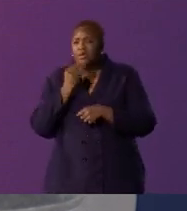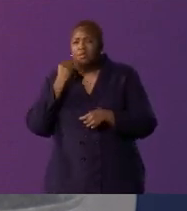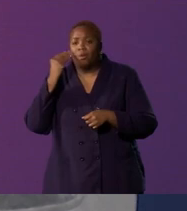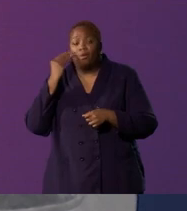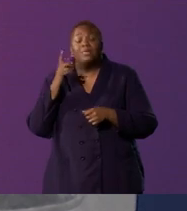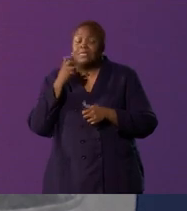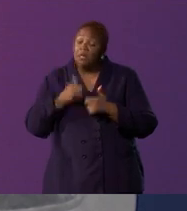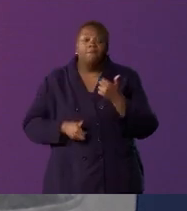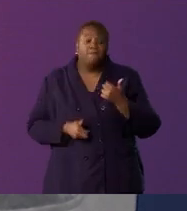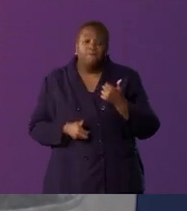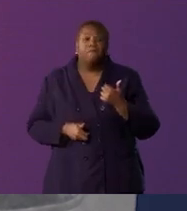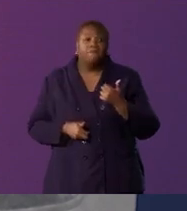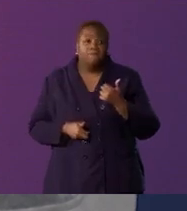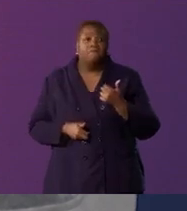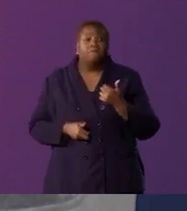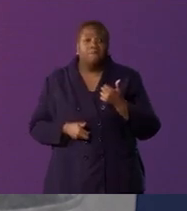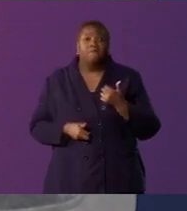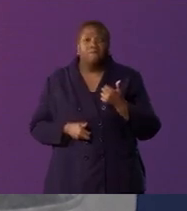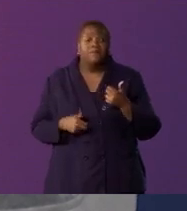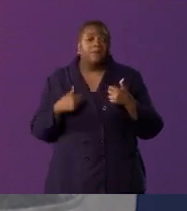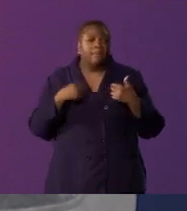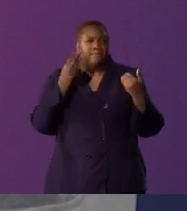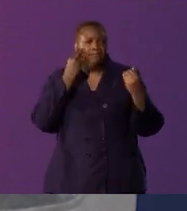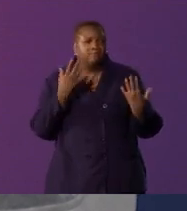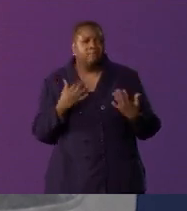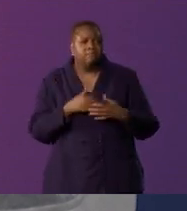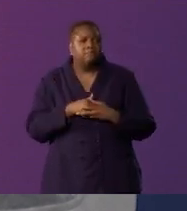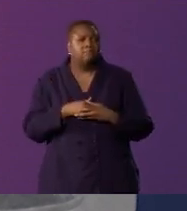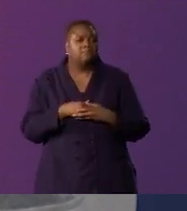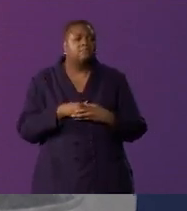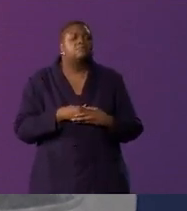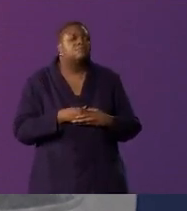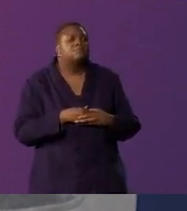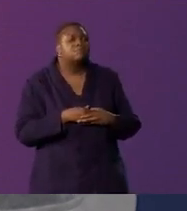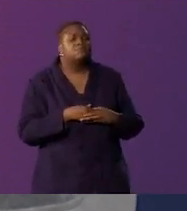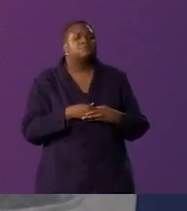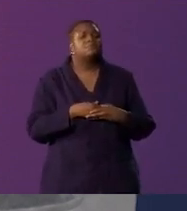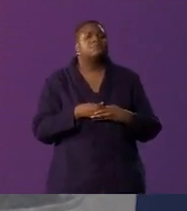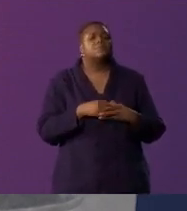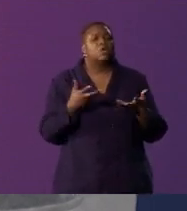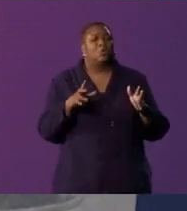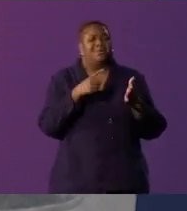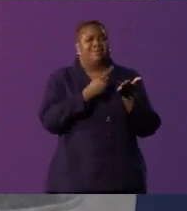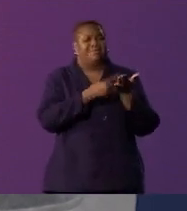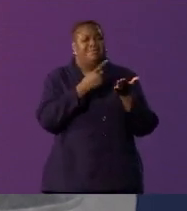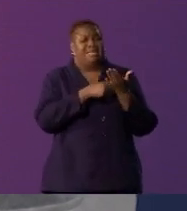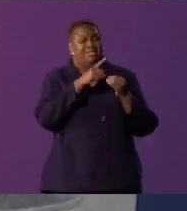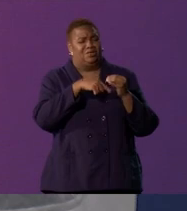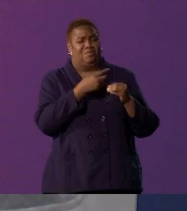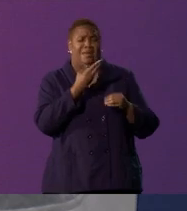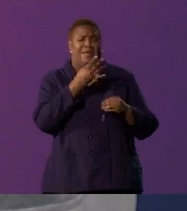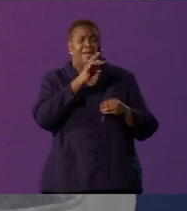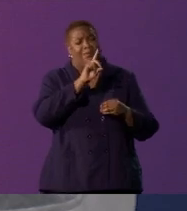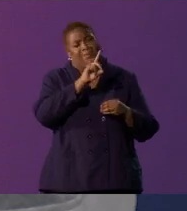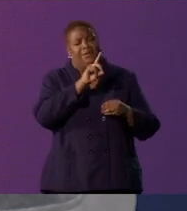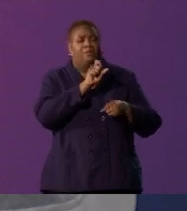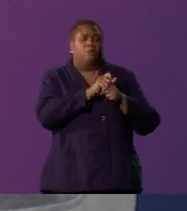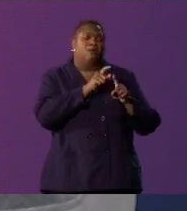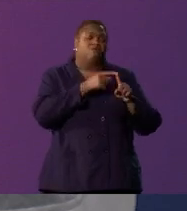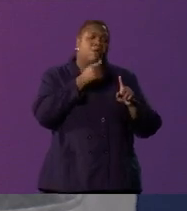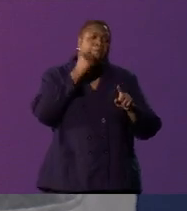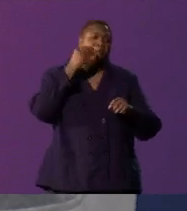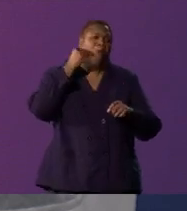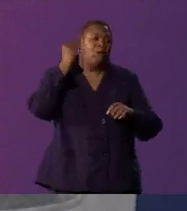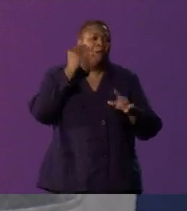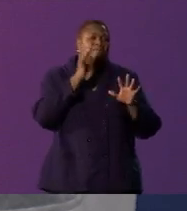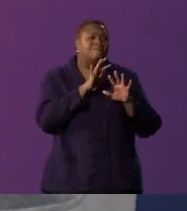it's really tough. But all that I'm saying is, let's not make this discussion about hybrid, flexible, work from home, all that stuff,